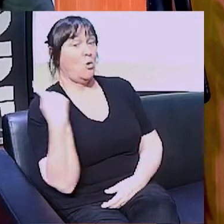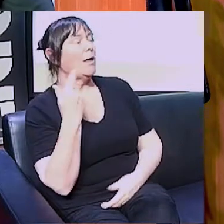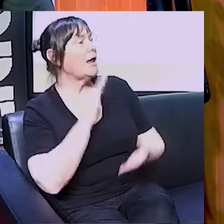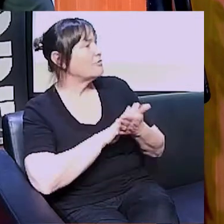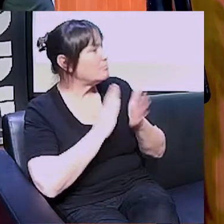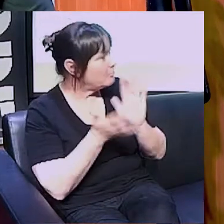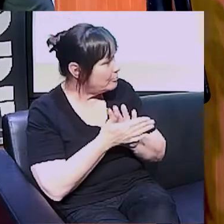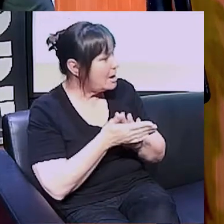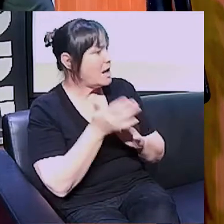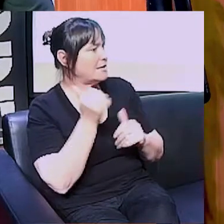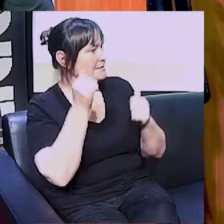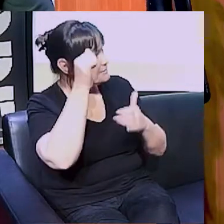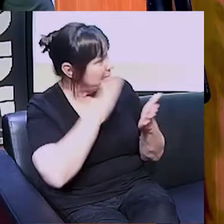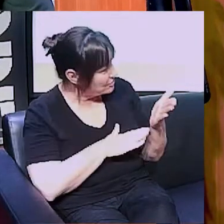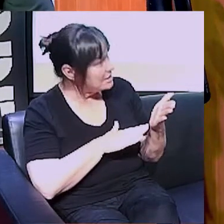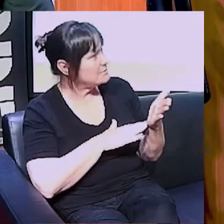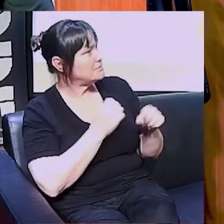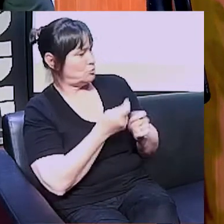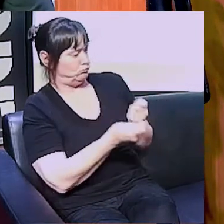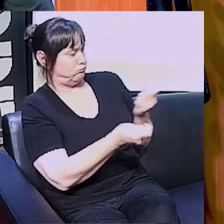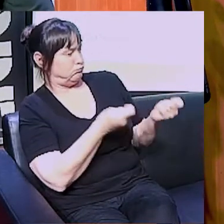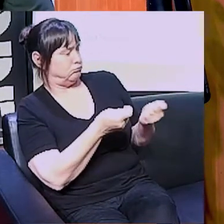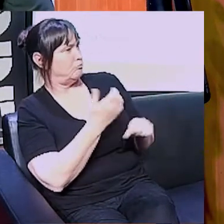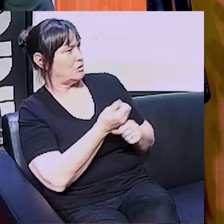it. Do you sacrifice